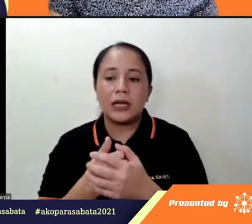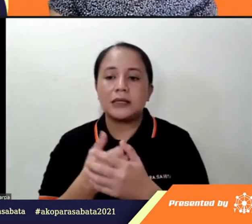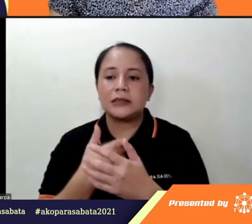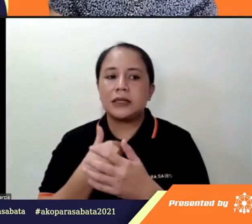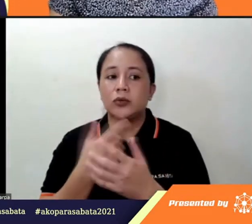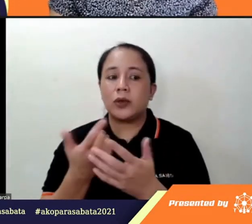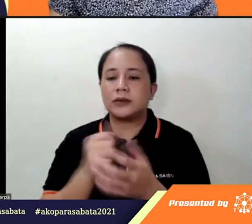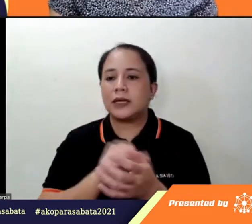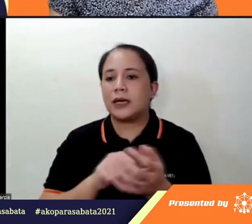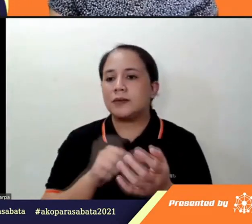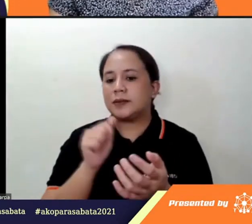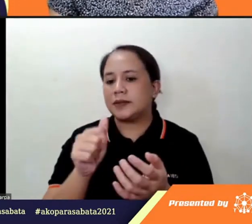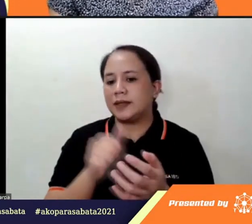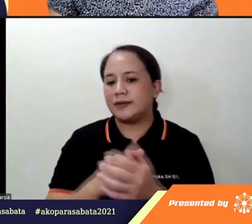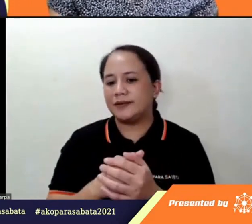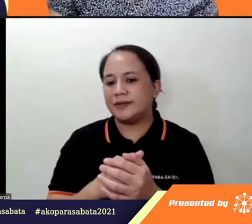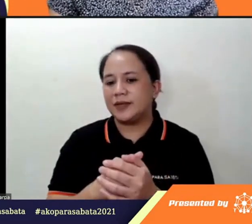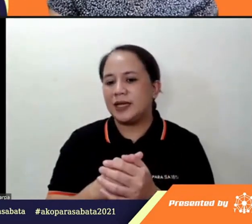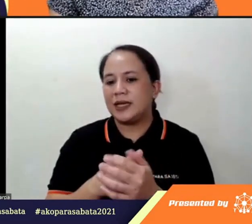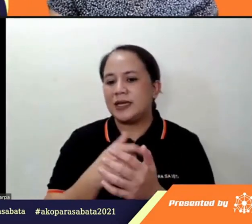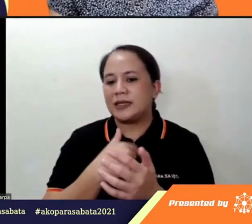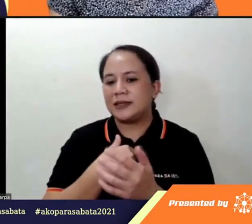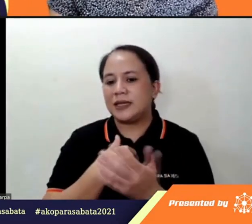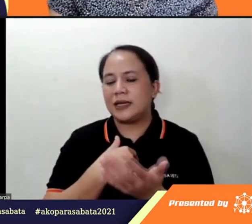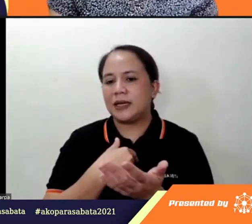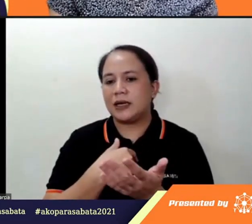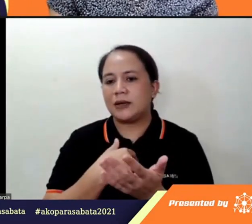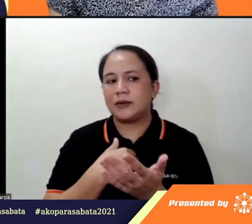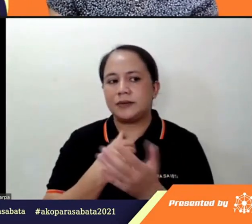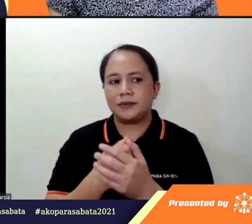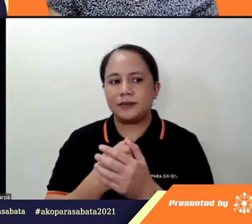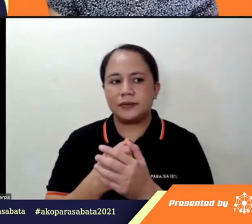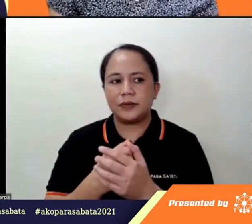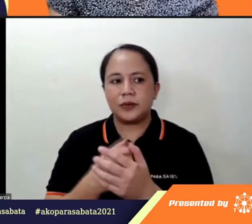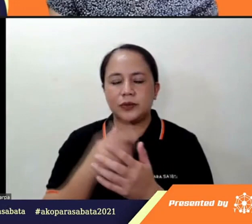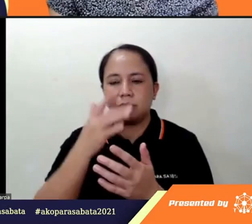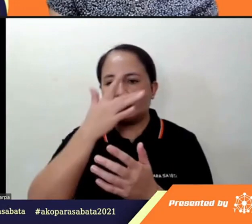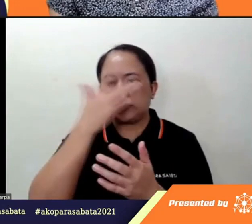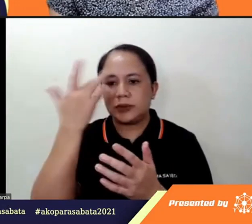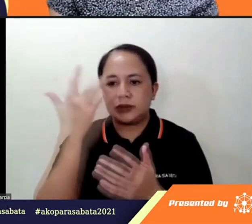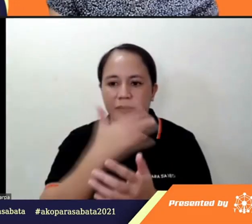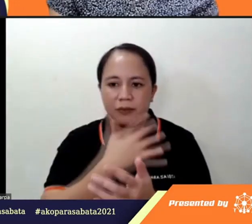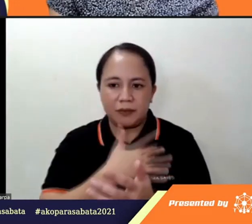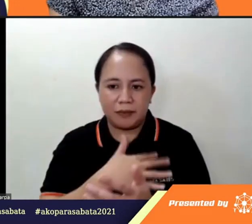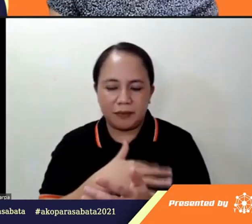harm themselves in trying to, forget the pain or diffuse